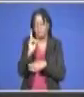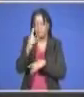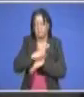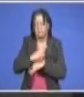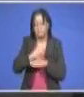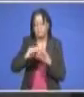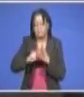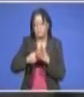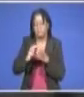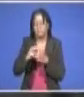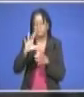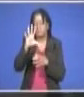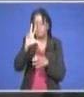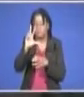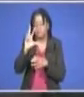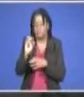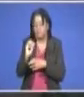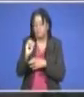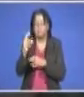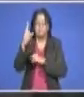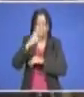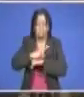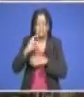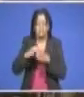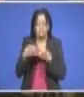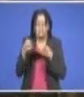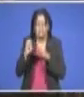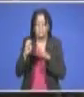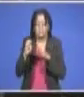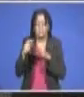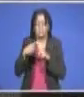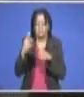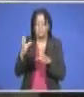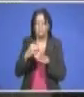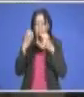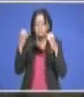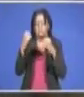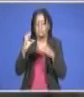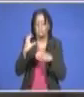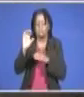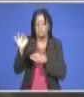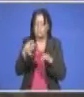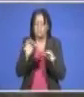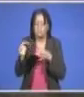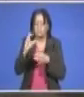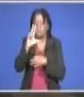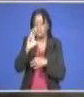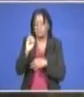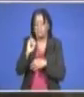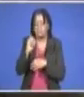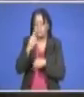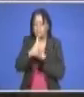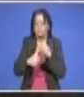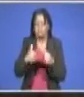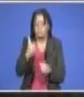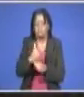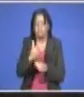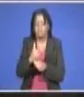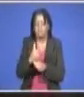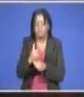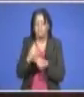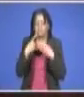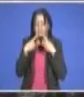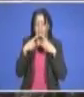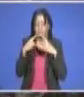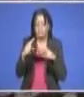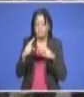days of events in celebration of the festival's 30th anniversary. The Foxhill MP said the Prime Minister has declared the period